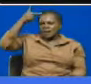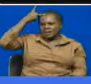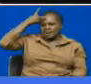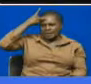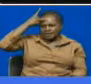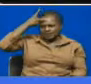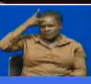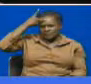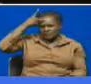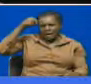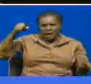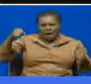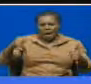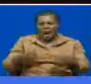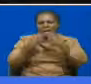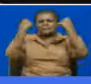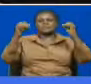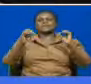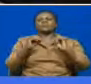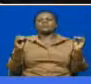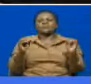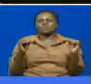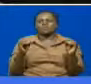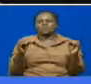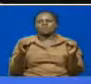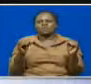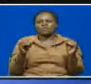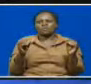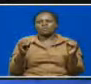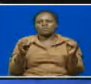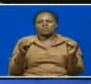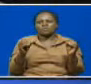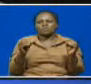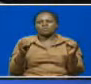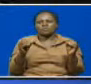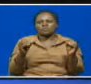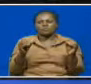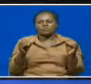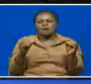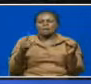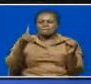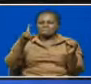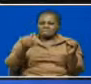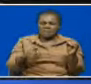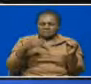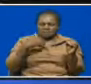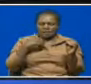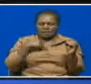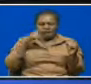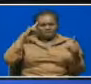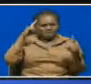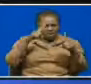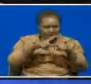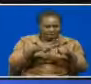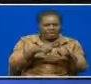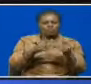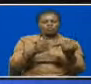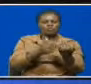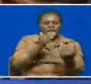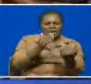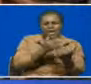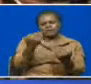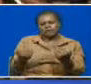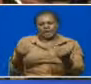not come by accident. A good kid will not be raised by chance. Mm-hmm. It has to be intentional parenting. You have